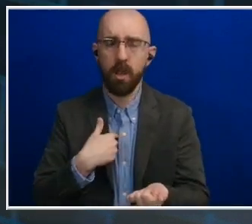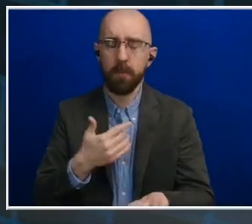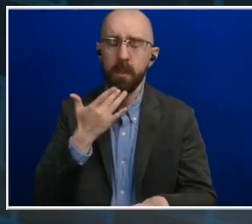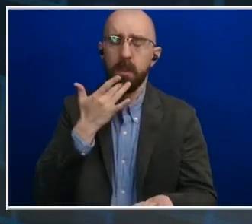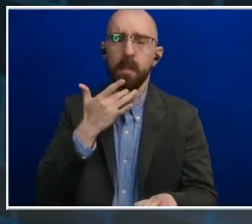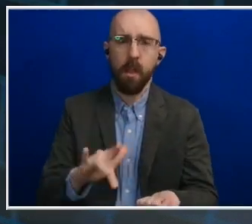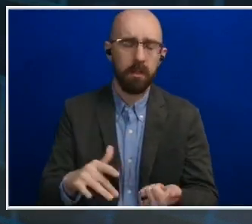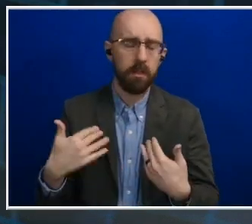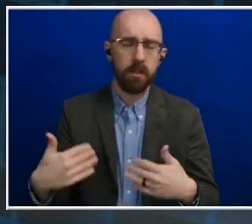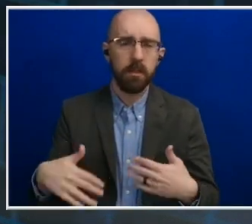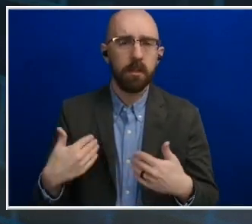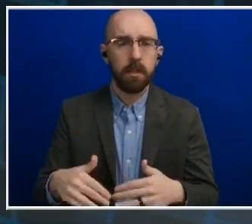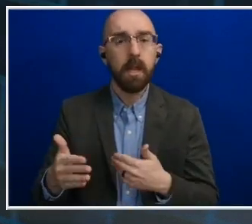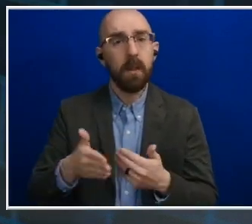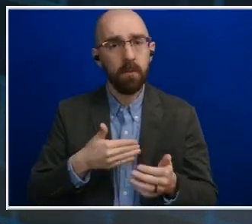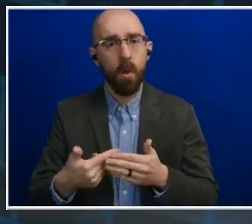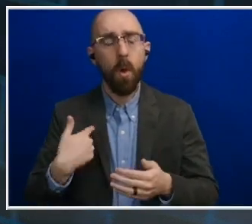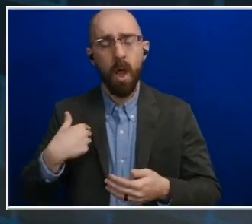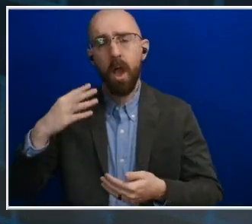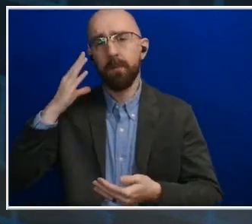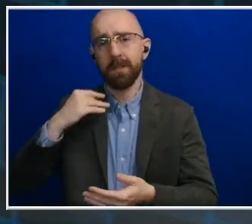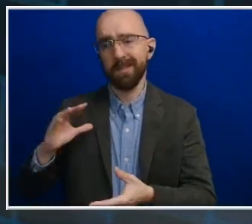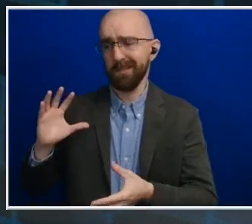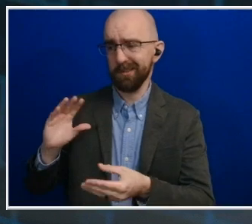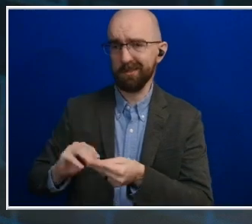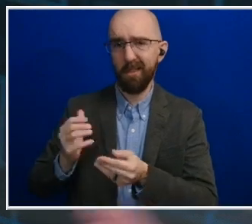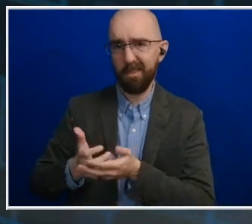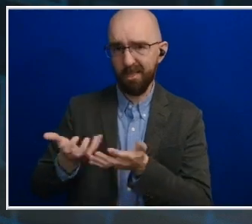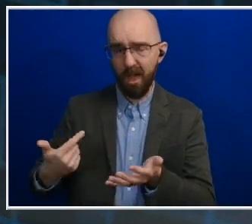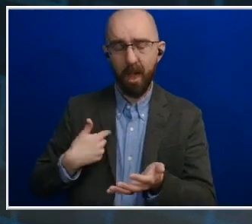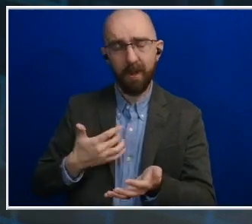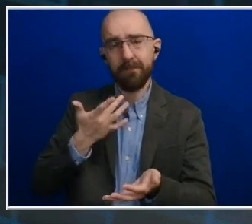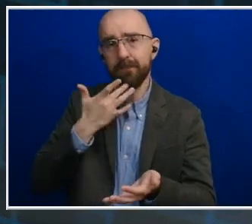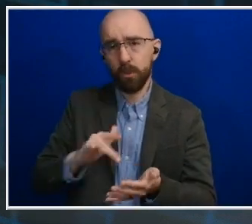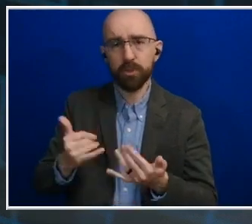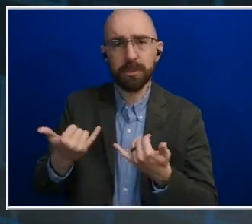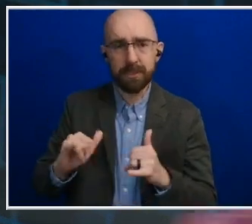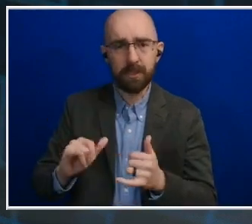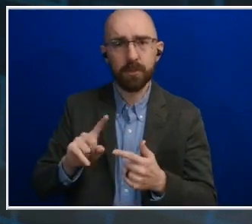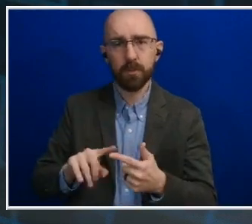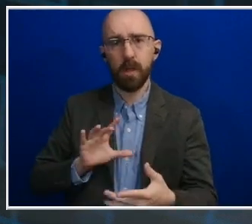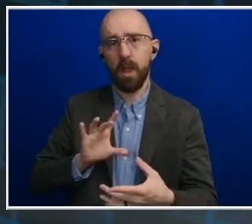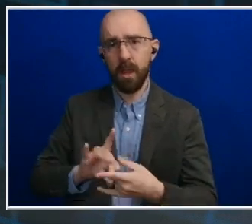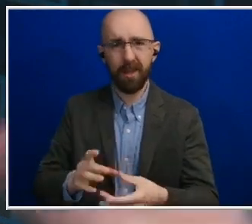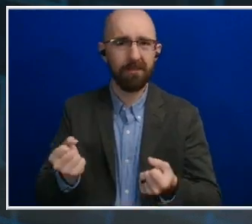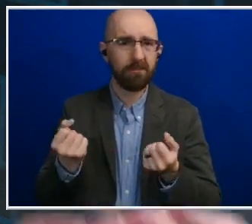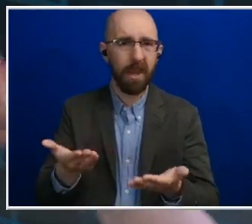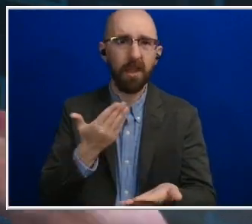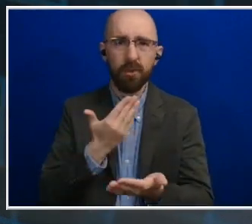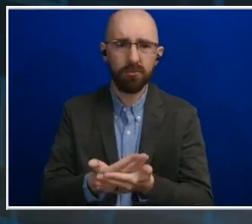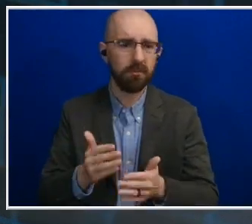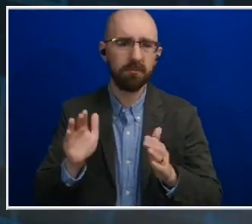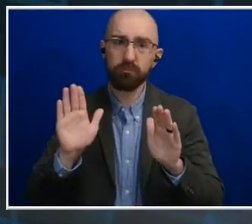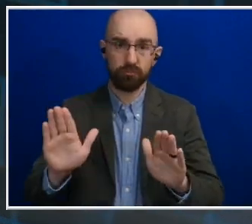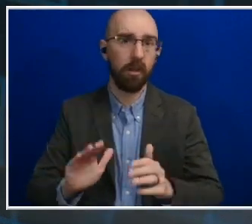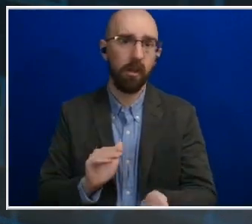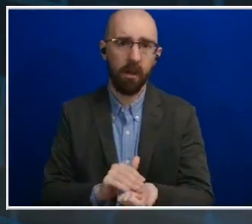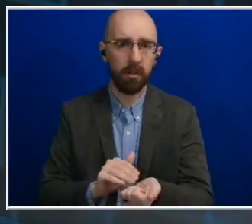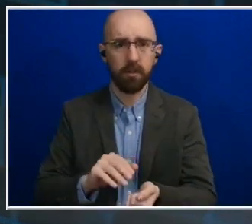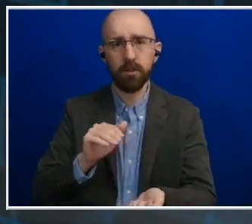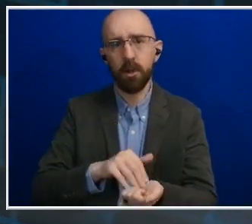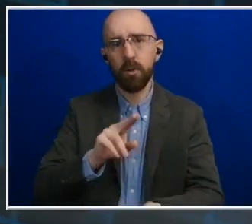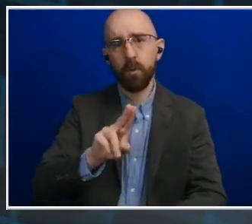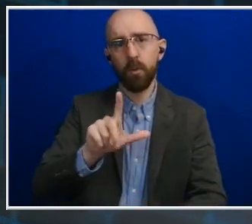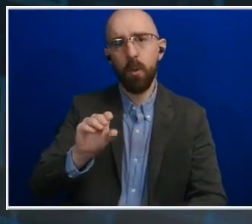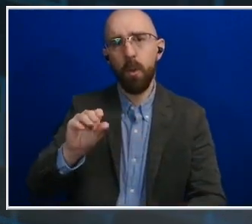though I've gone through a lot, I've been really fortunate to be connected to so many great doctors. Dr. Ujoa, Dr. Chang, my doctor